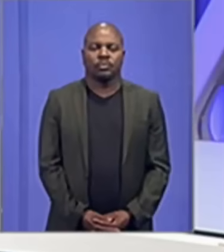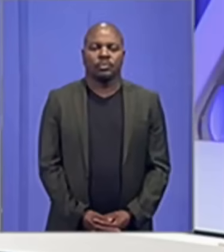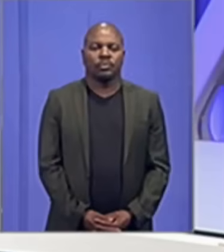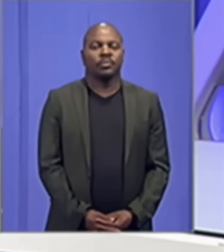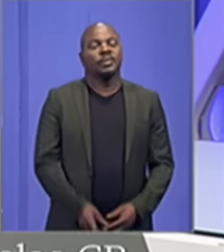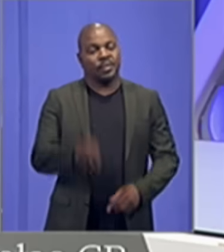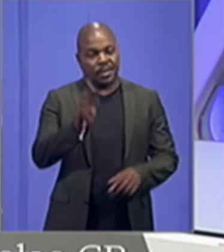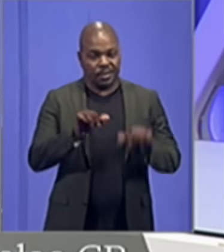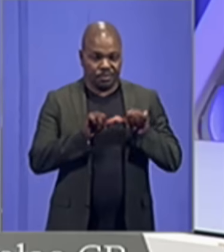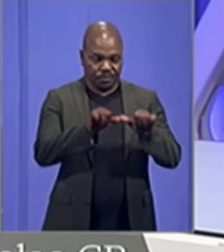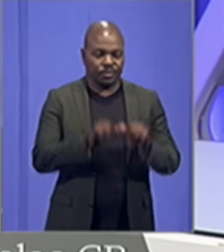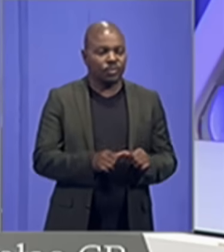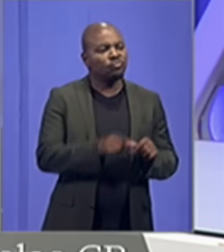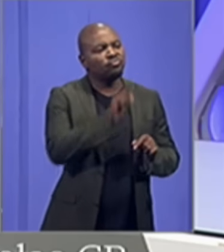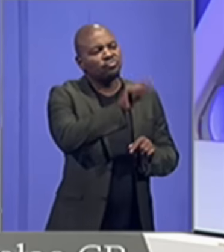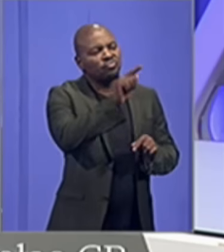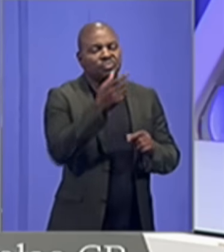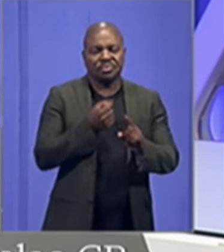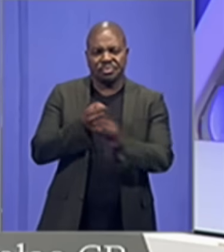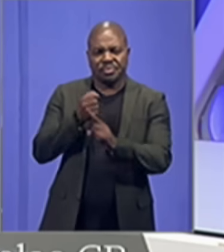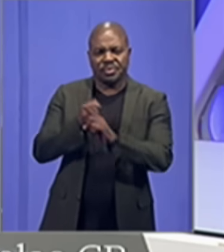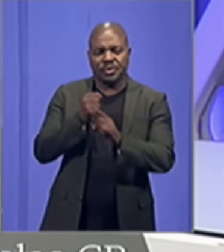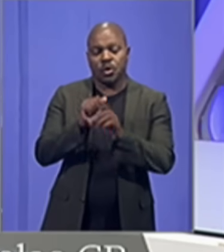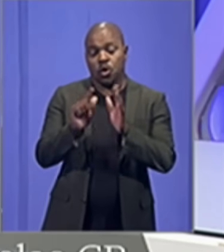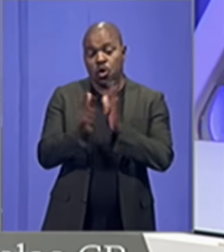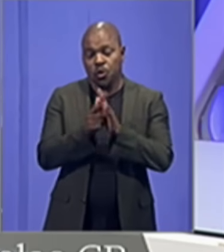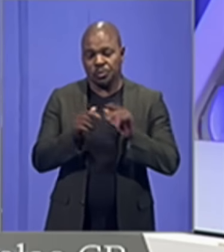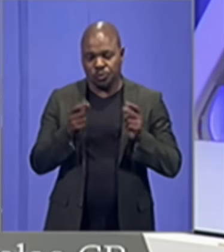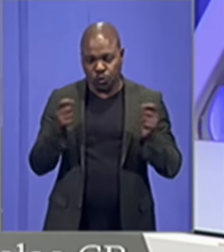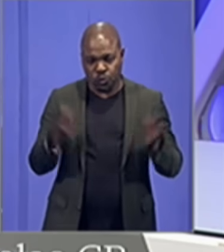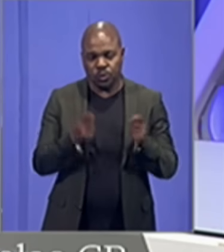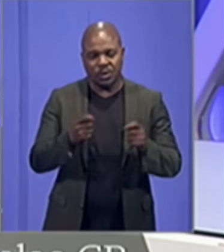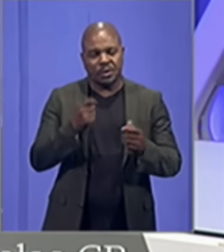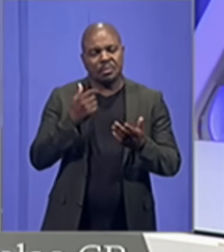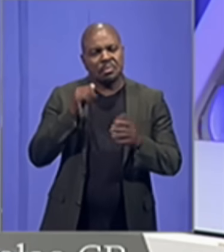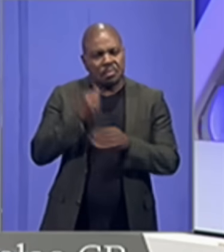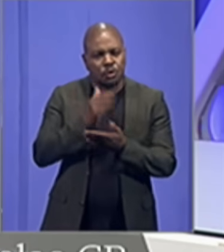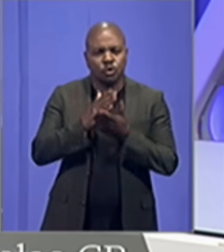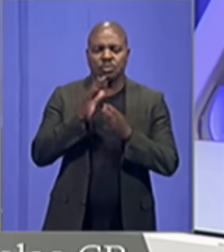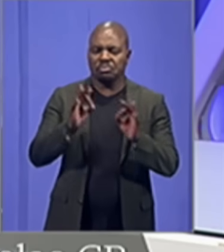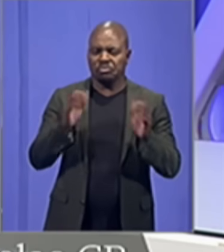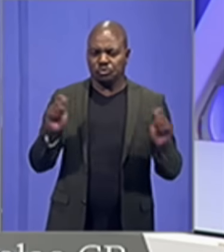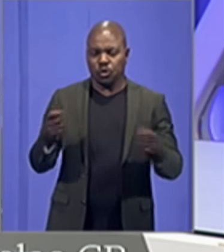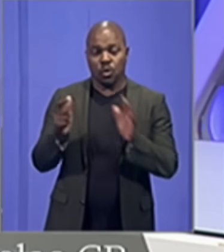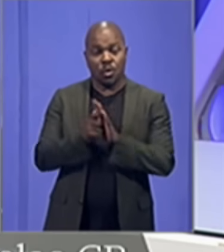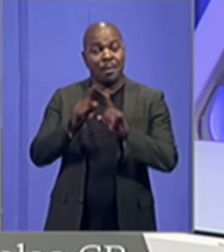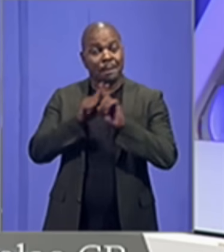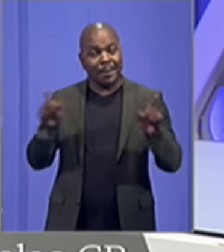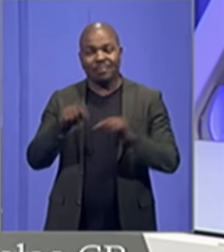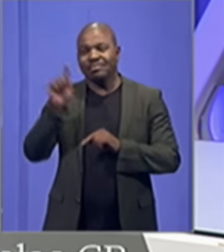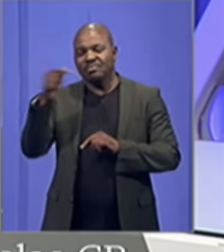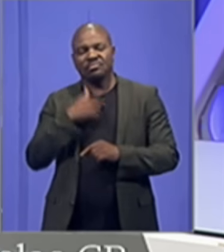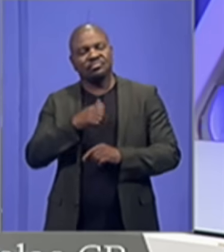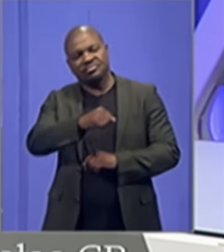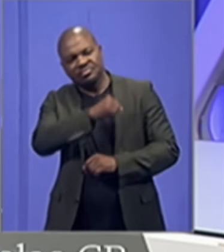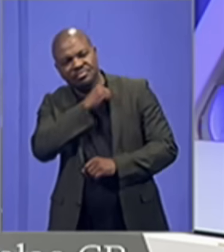Re atela pele le ha makala a twantshwa ditlolo tsa molao a matlafaditse mekutu ya ona ya ho thibela ditlolo tsa molao fela ditlhaselo tsa dikgoka